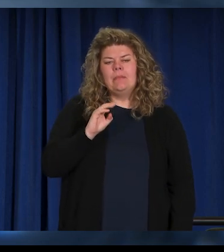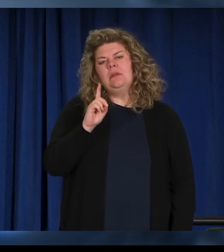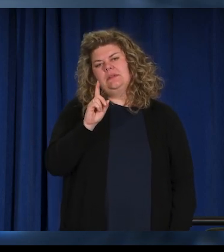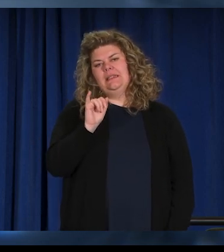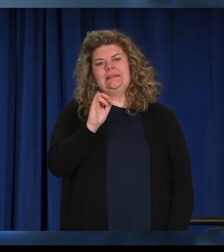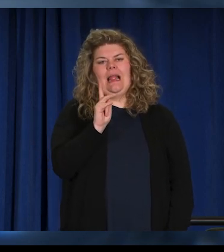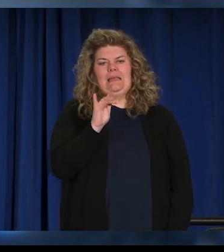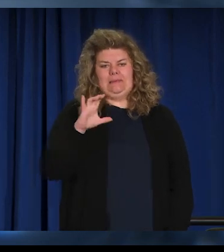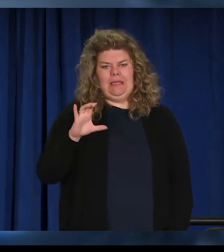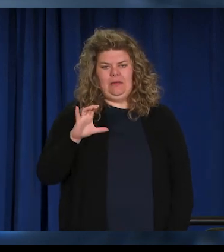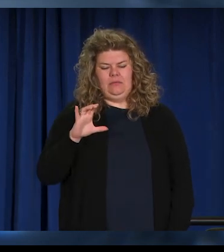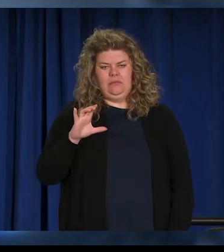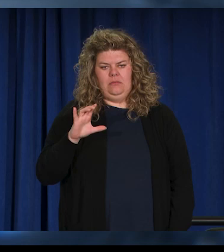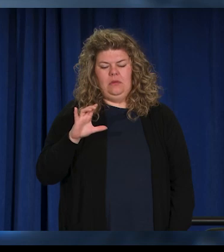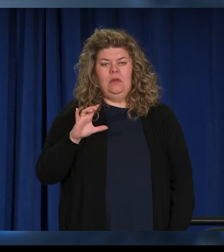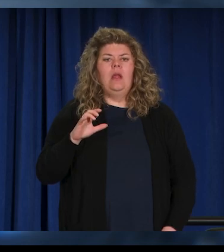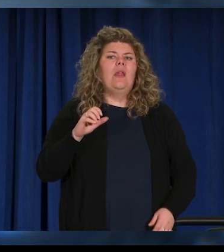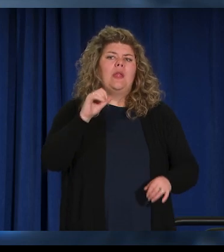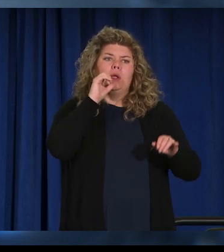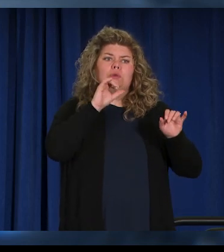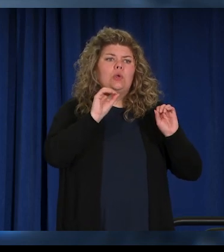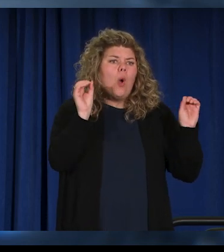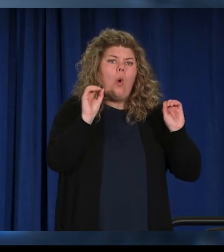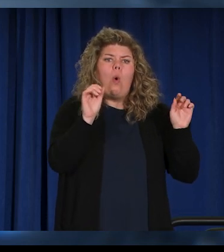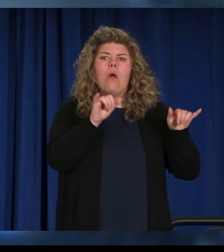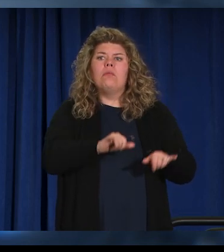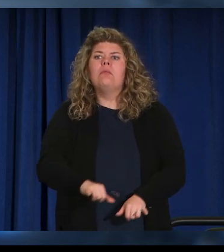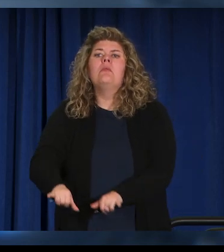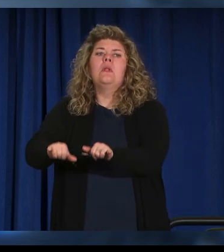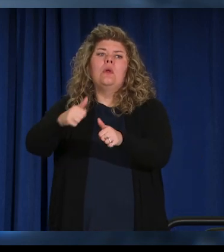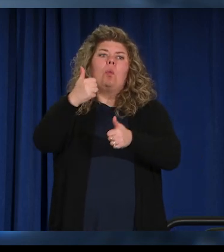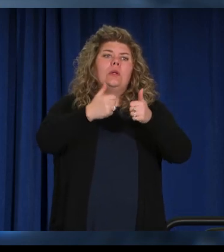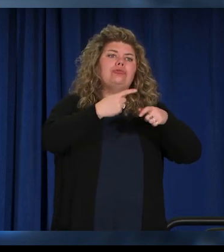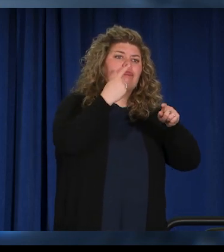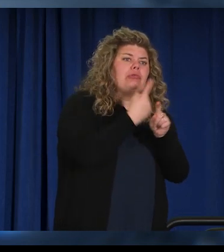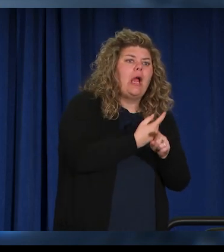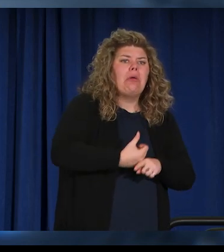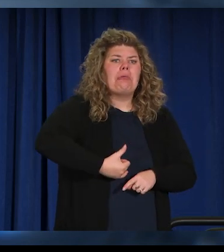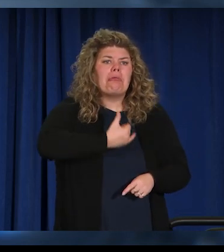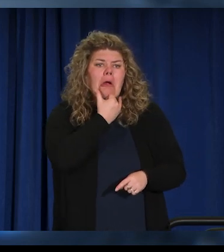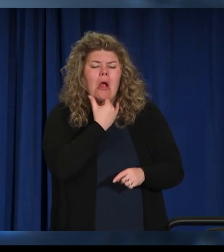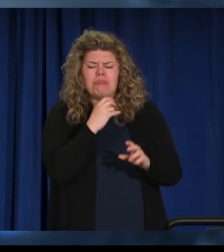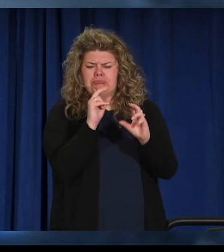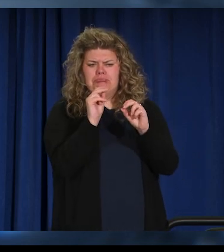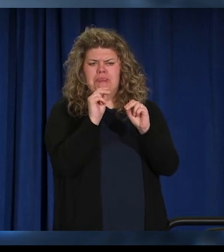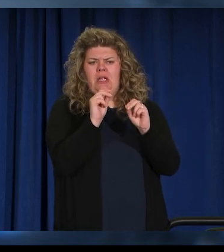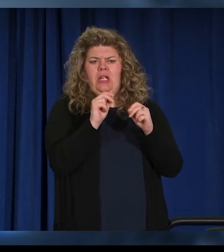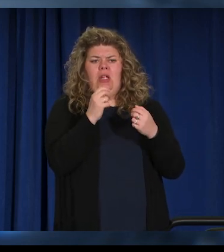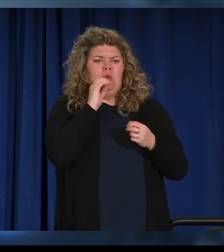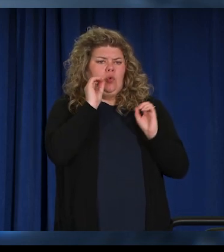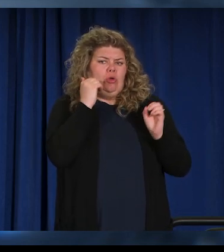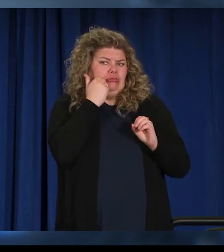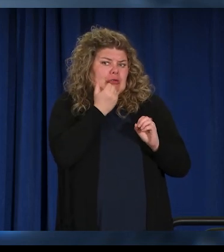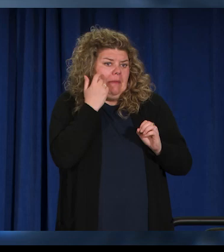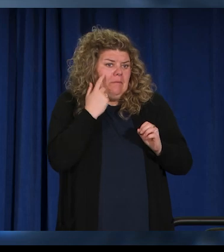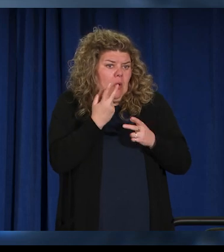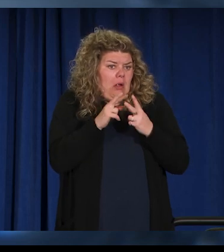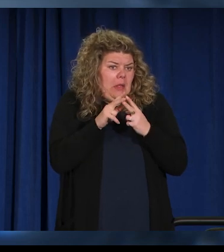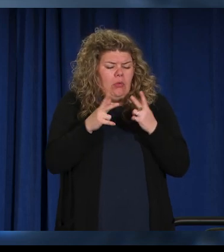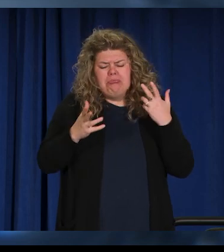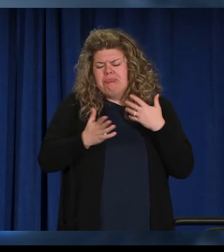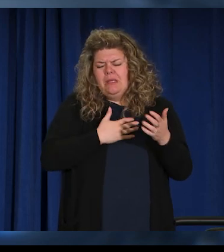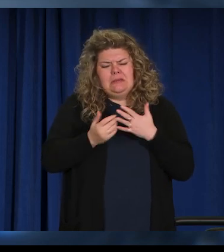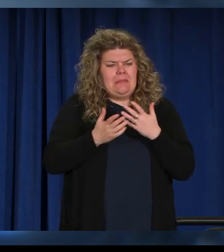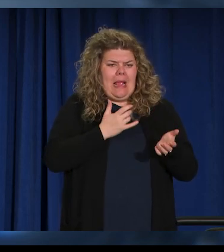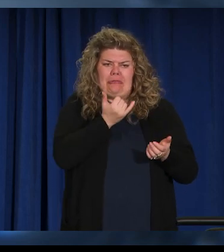dyslexic. There is no universal agreement on which is right or wrong, and there's no shame in either. So we're going to be using both today to